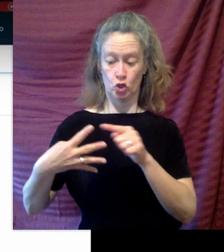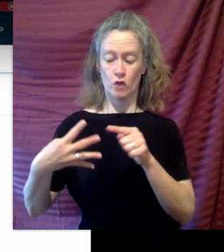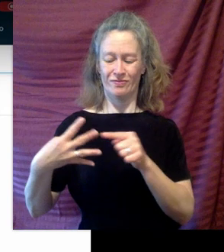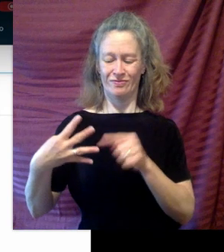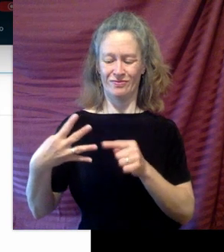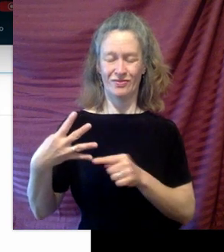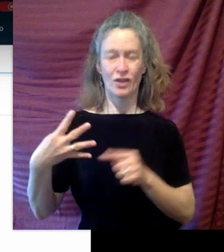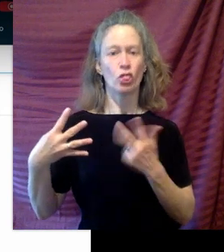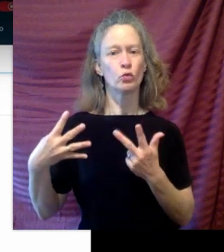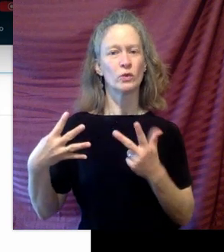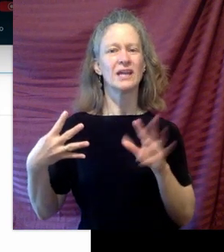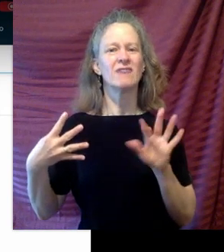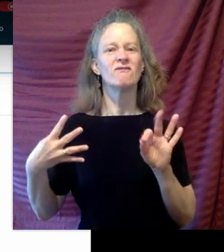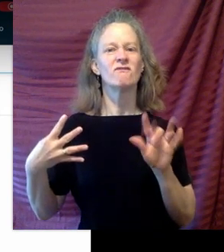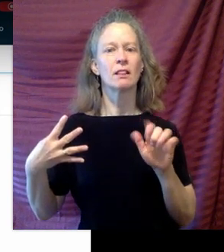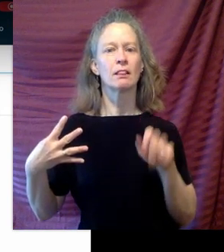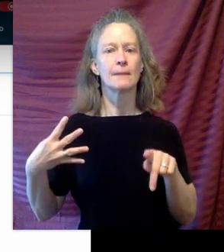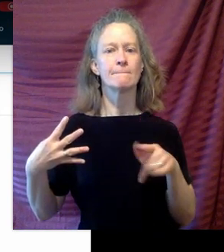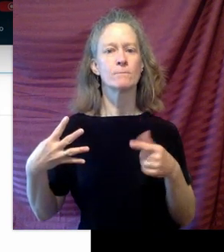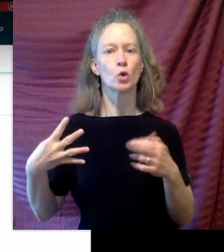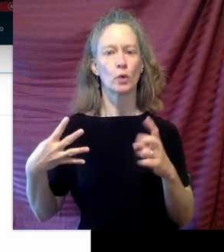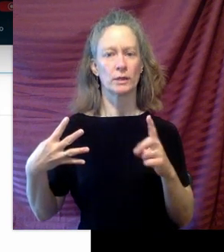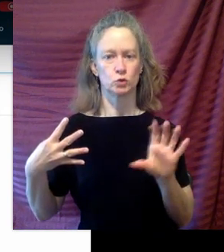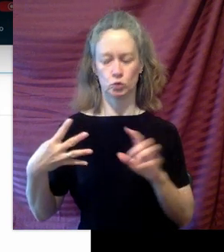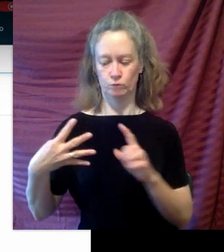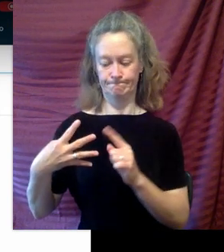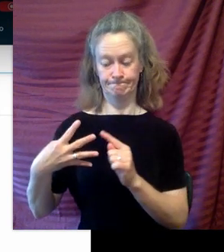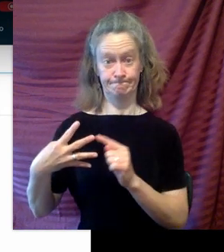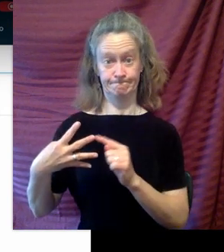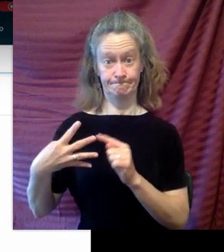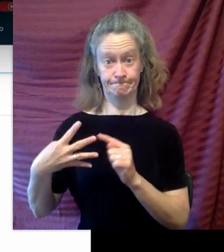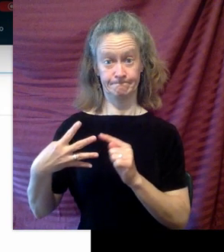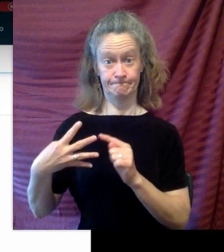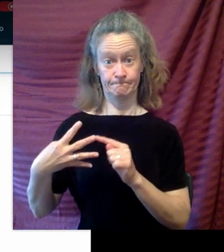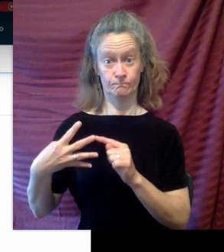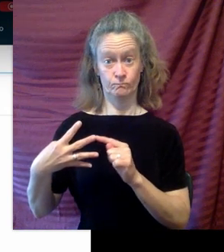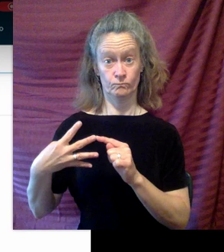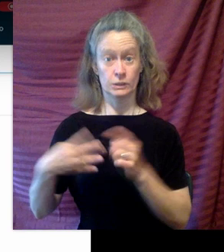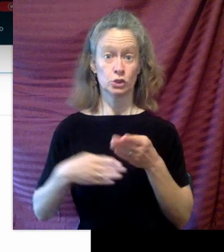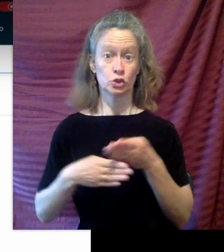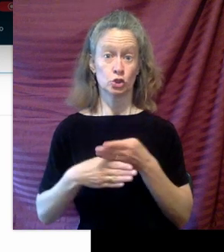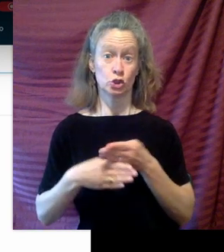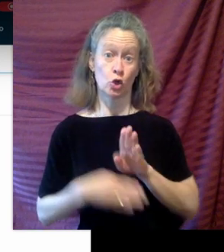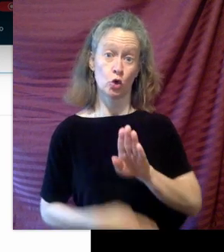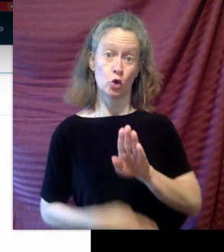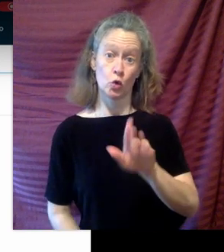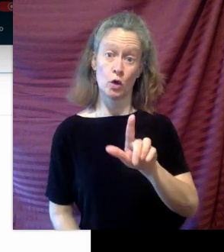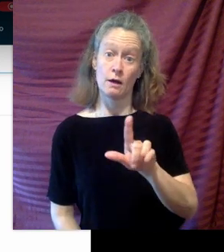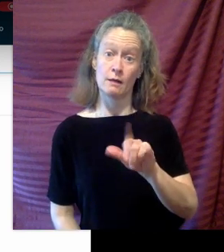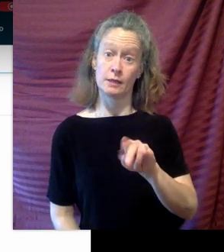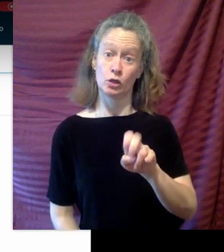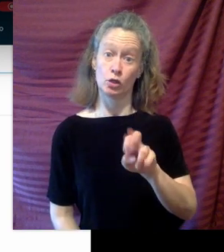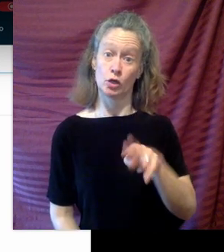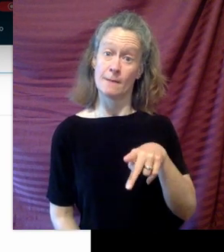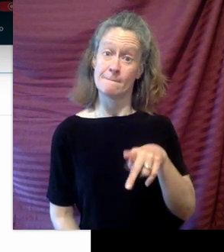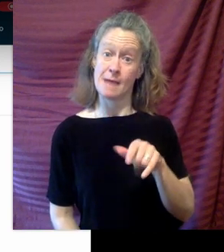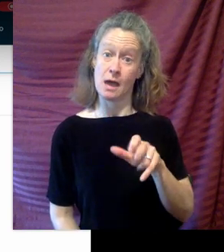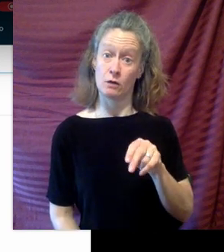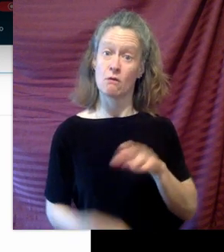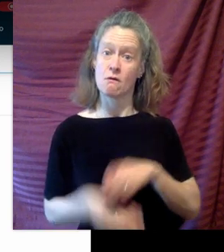do. The first one you will use to share your linear pattern on